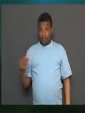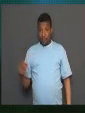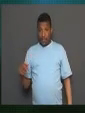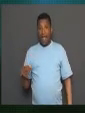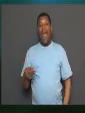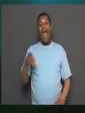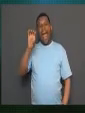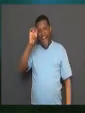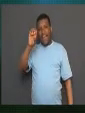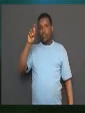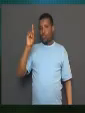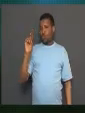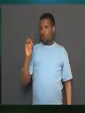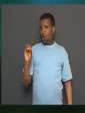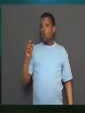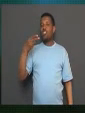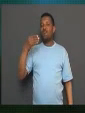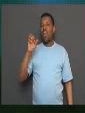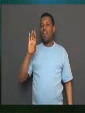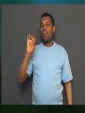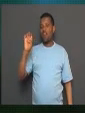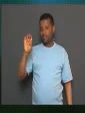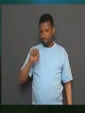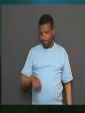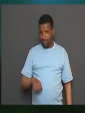and the exosphere.